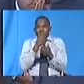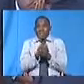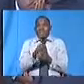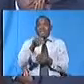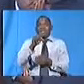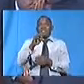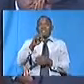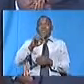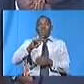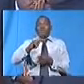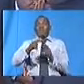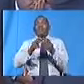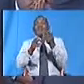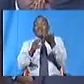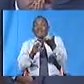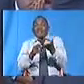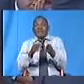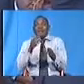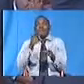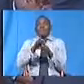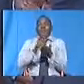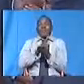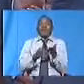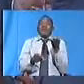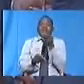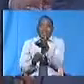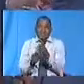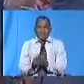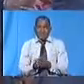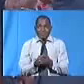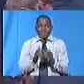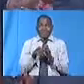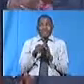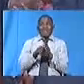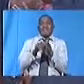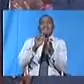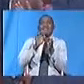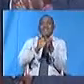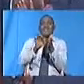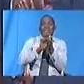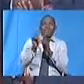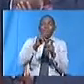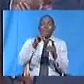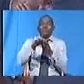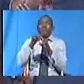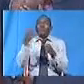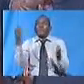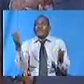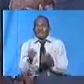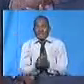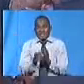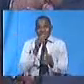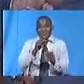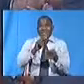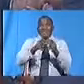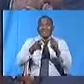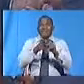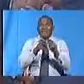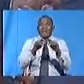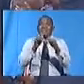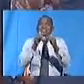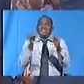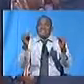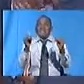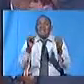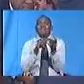serial numbers of the ballots that were issued. And then you count the number of voters who voted. If the numbers tally,